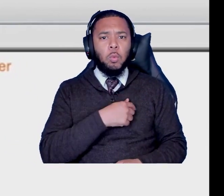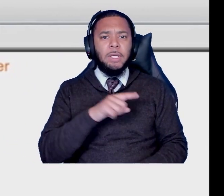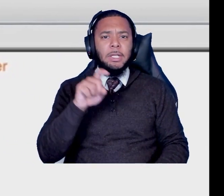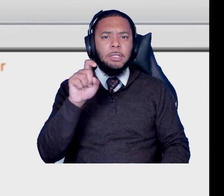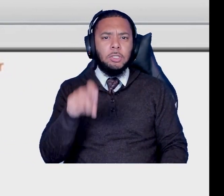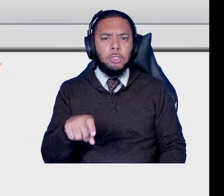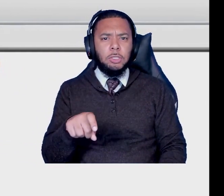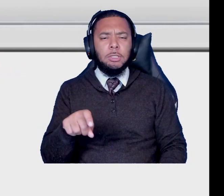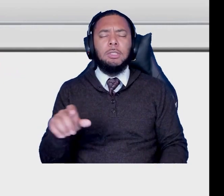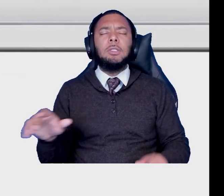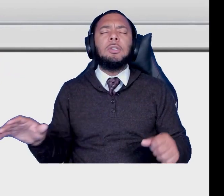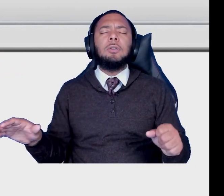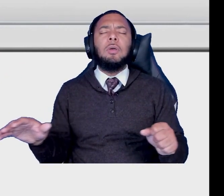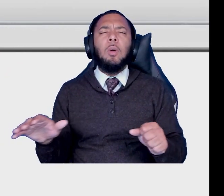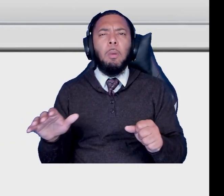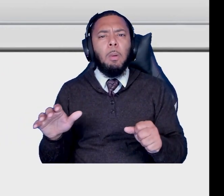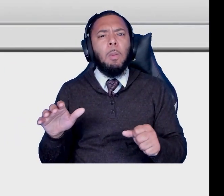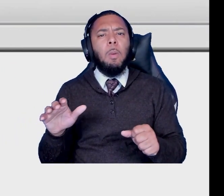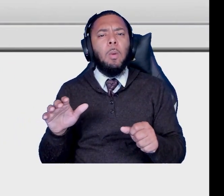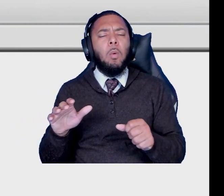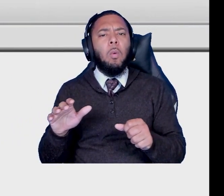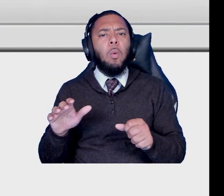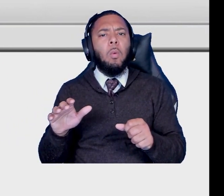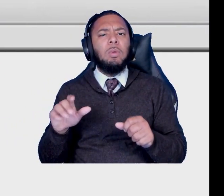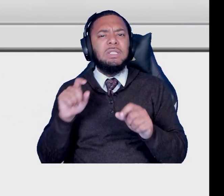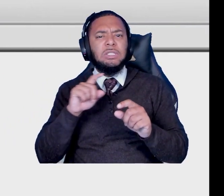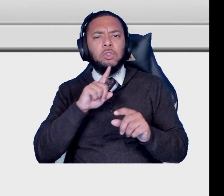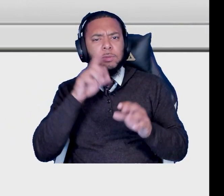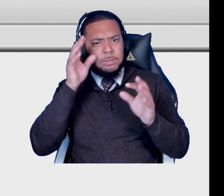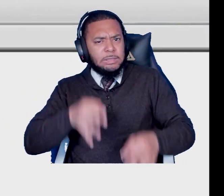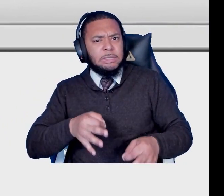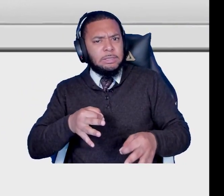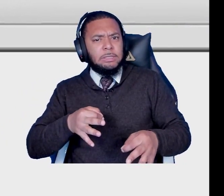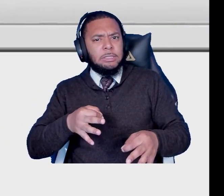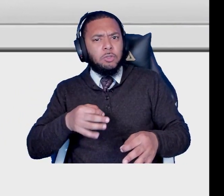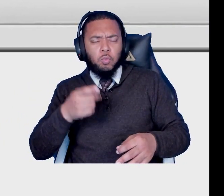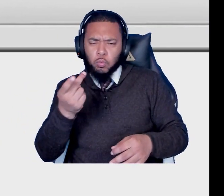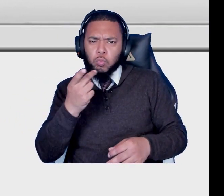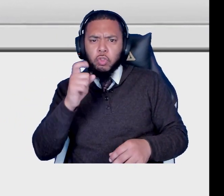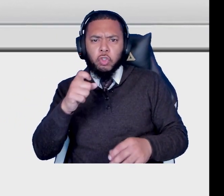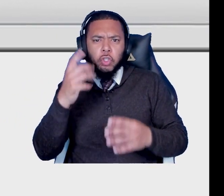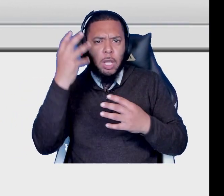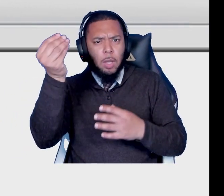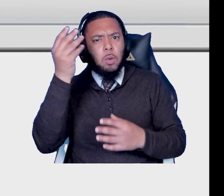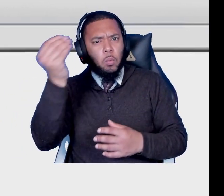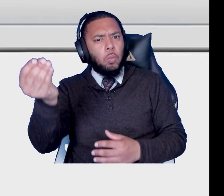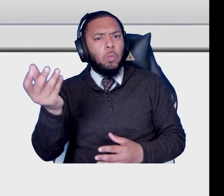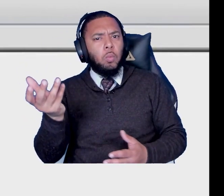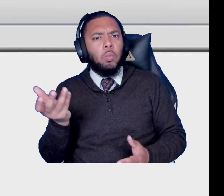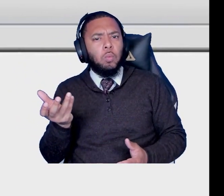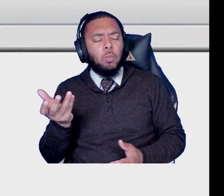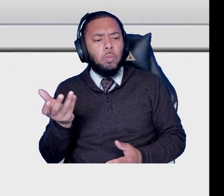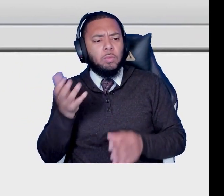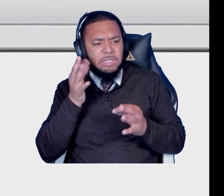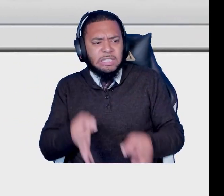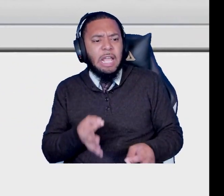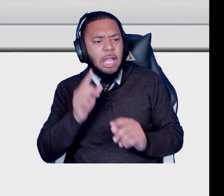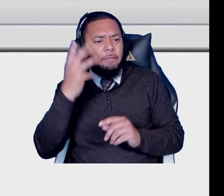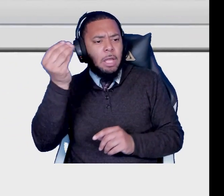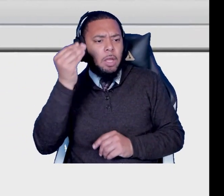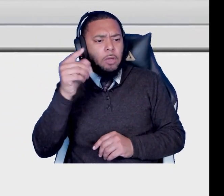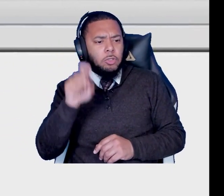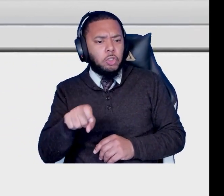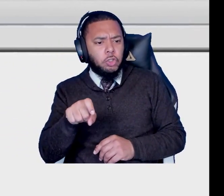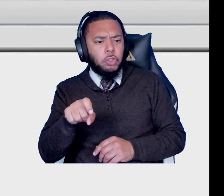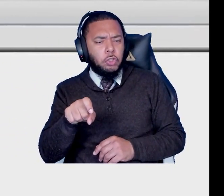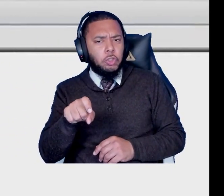should totally go out for, end quote, add to that